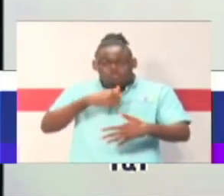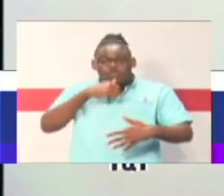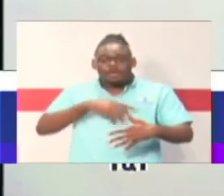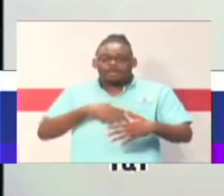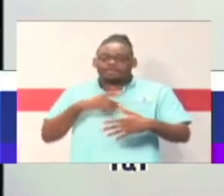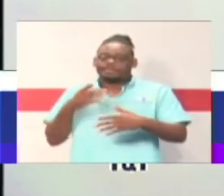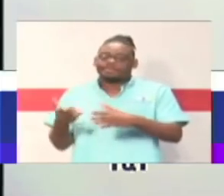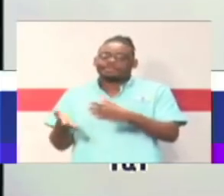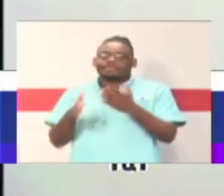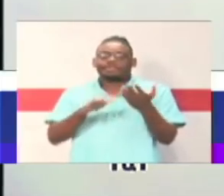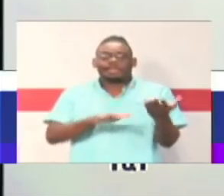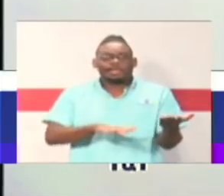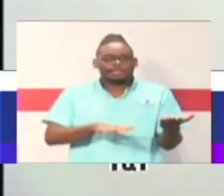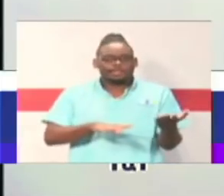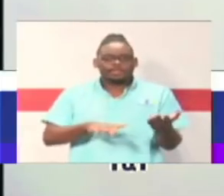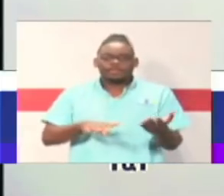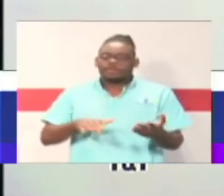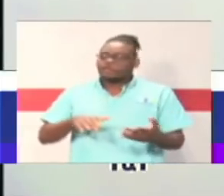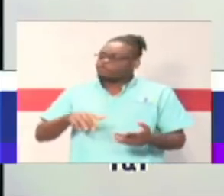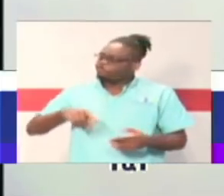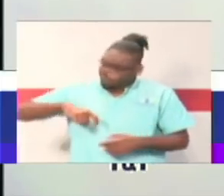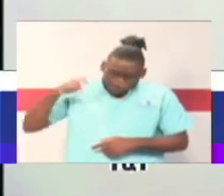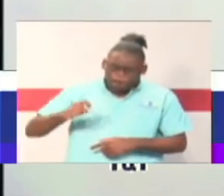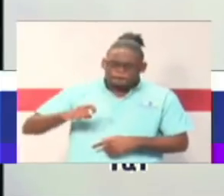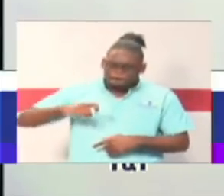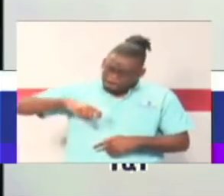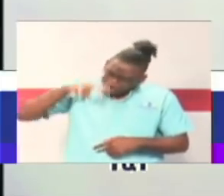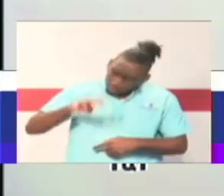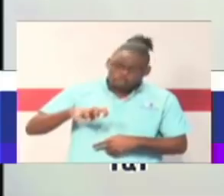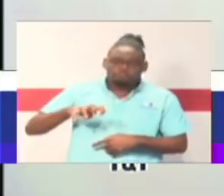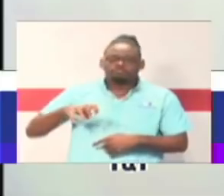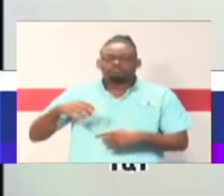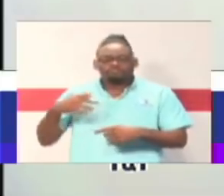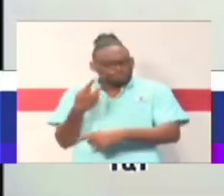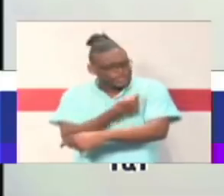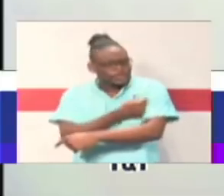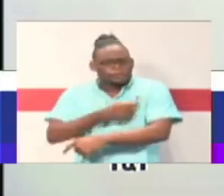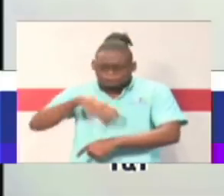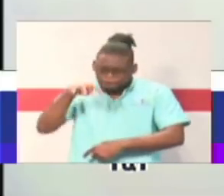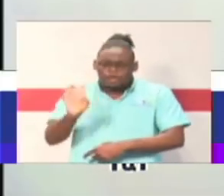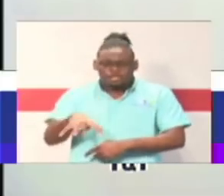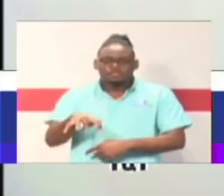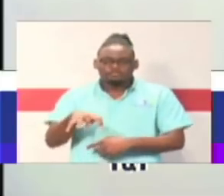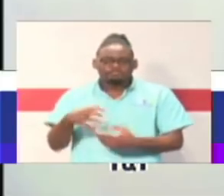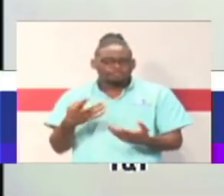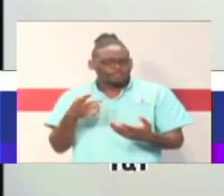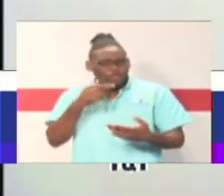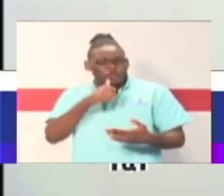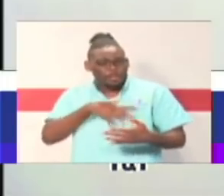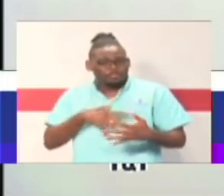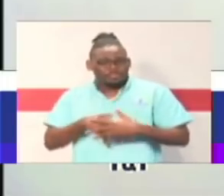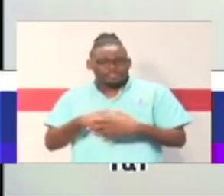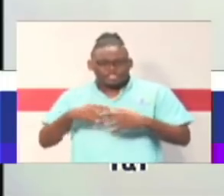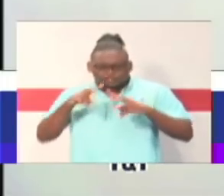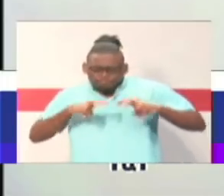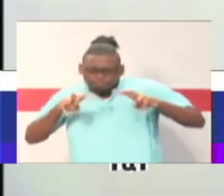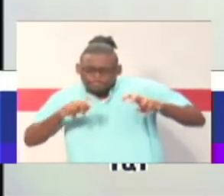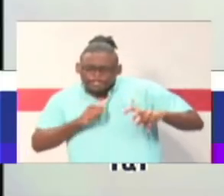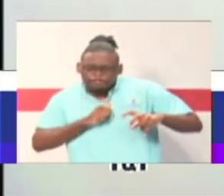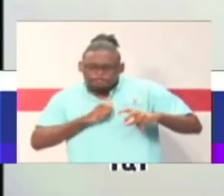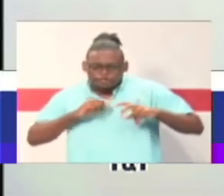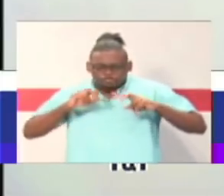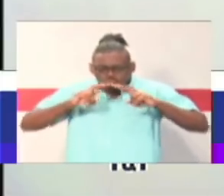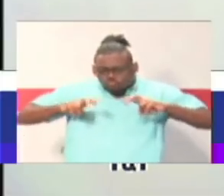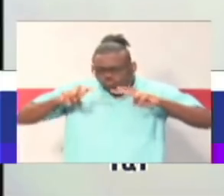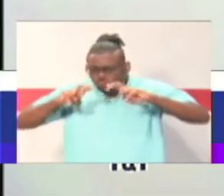to get vaccinated. Throughout my pregnancy, I looked for any information I could find on the safety of COVID